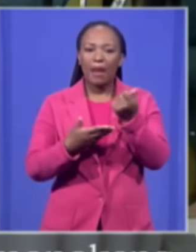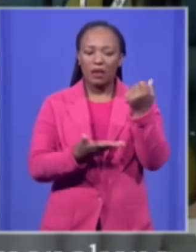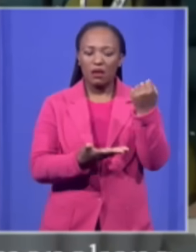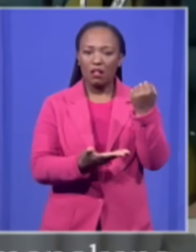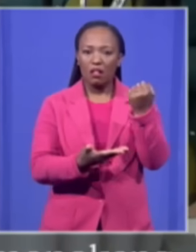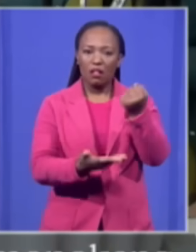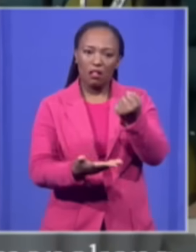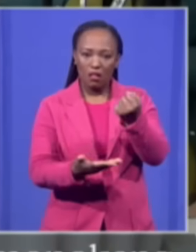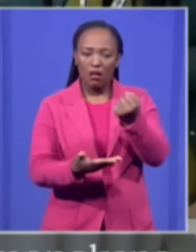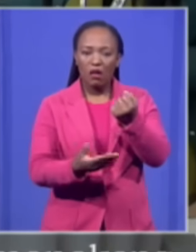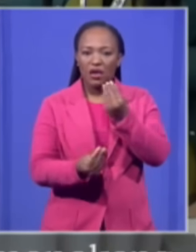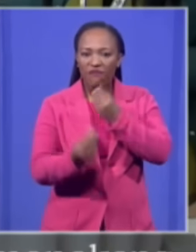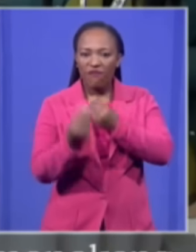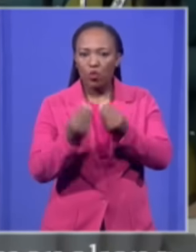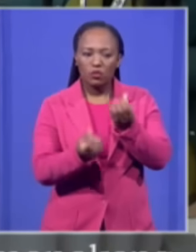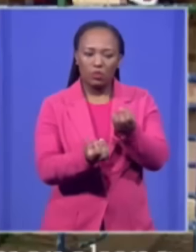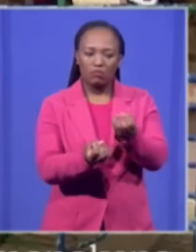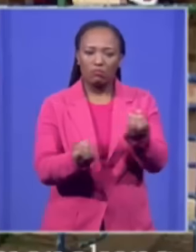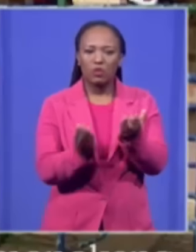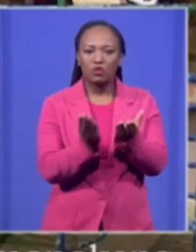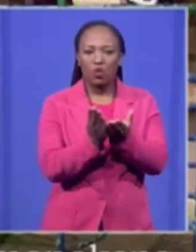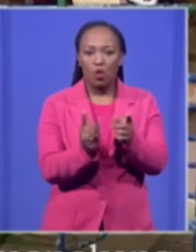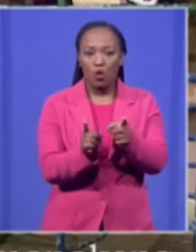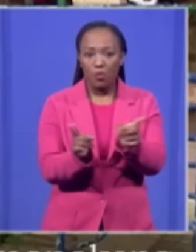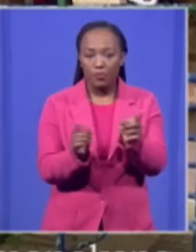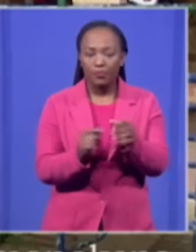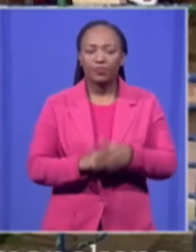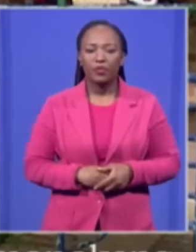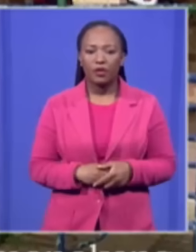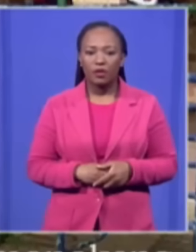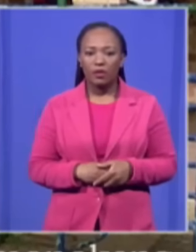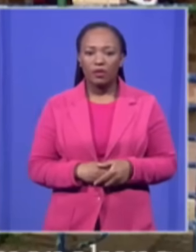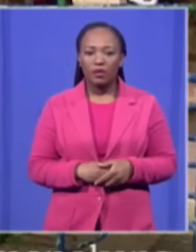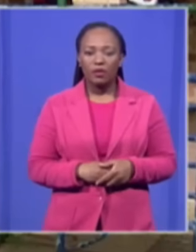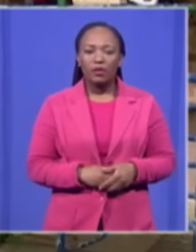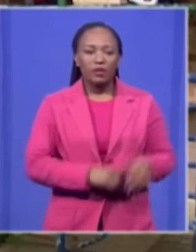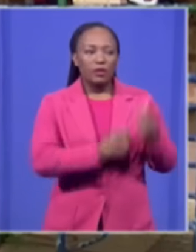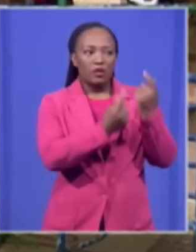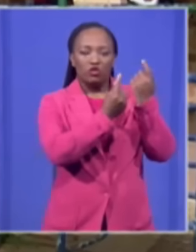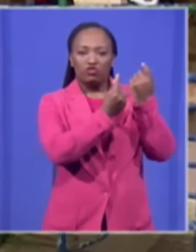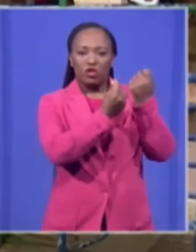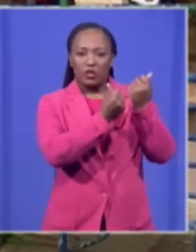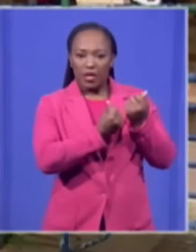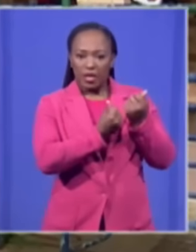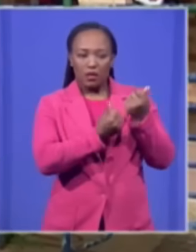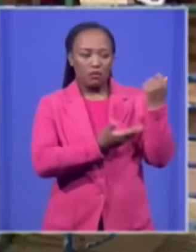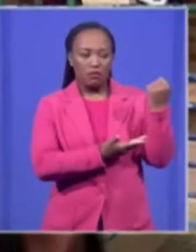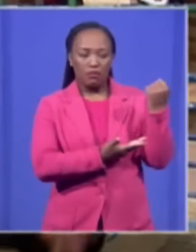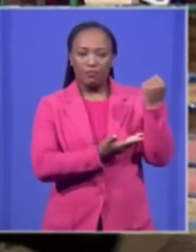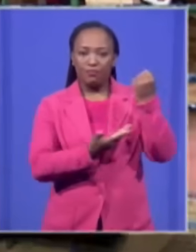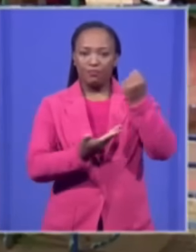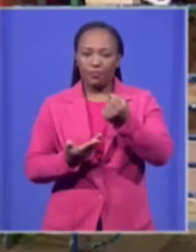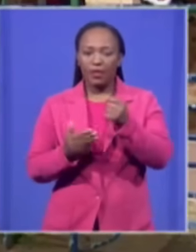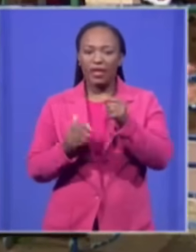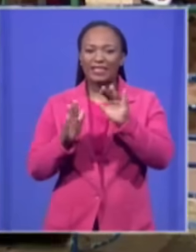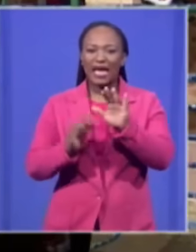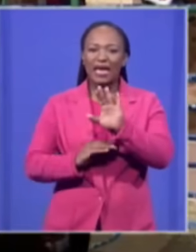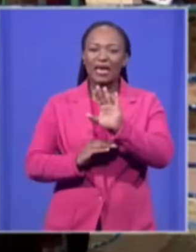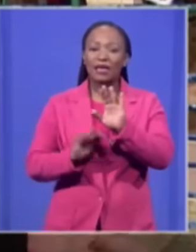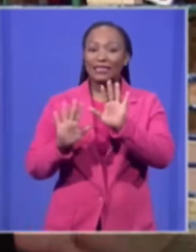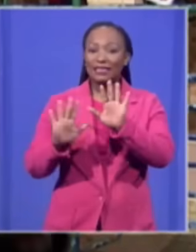le phumantsho ya dijo dikolong. The Treasury has given us 10 billion rand over the medium term. We want to make sure that